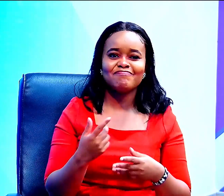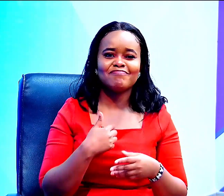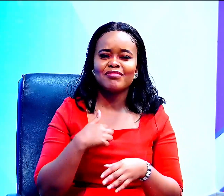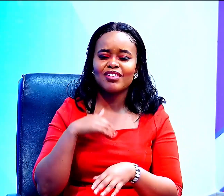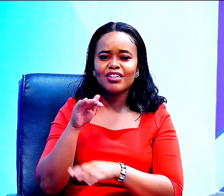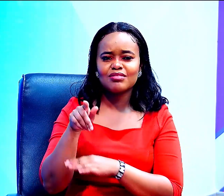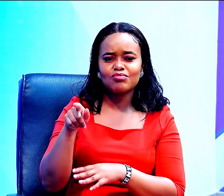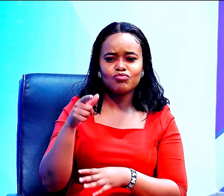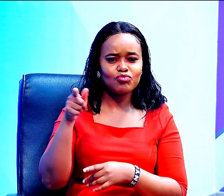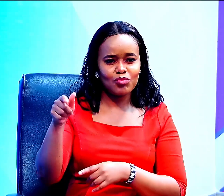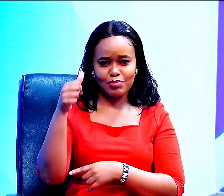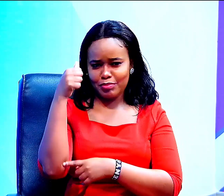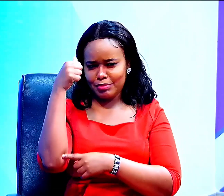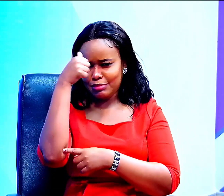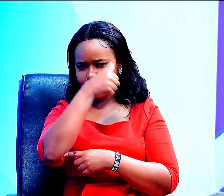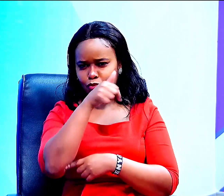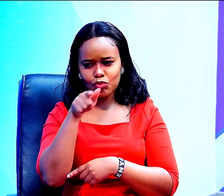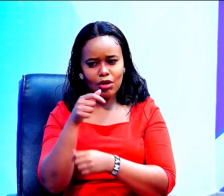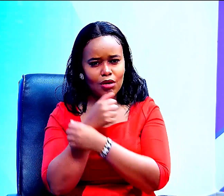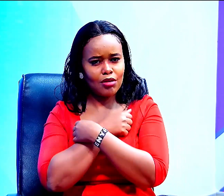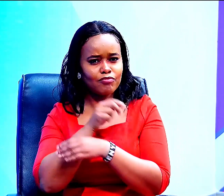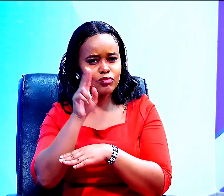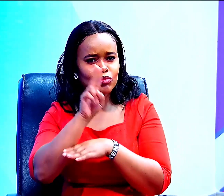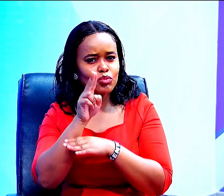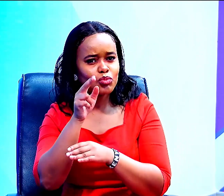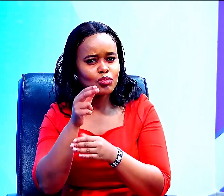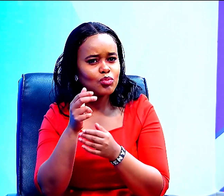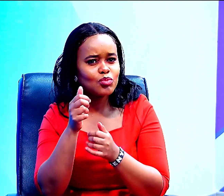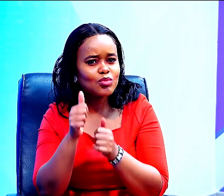So do you have any brands that you've worked with?